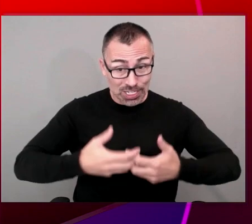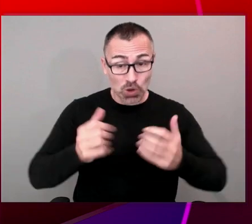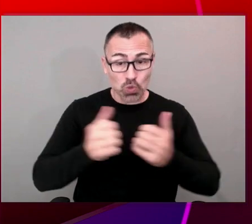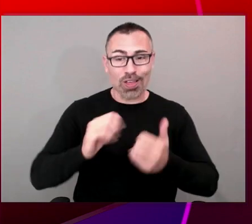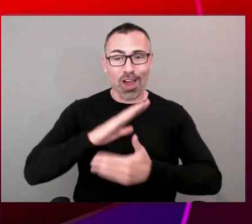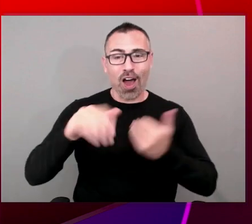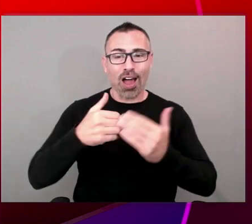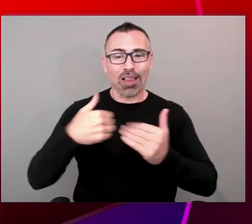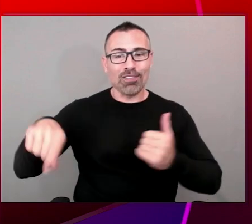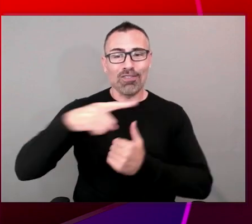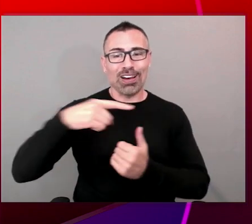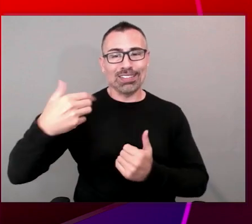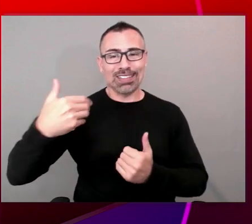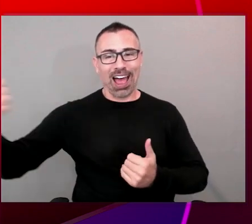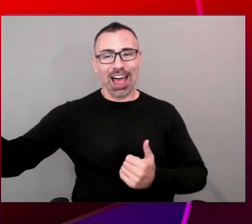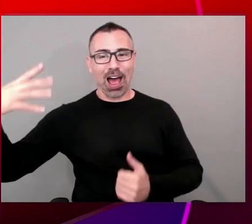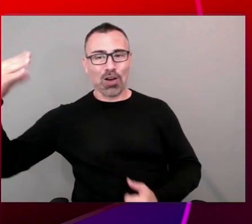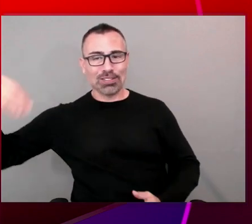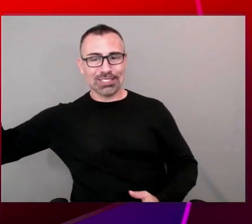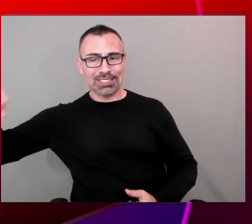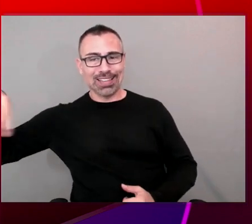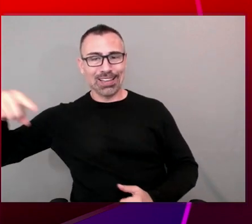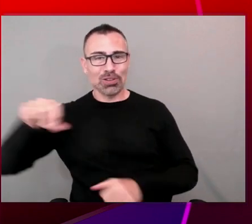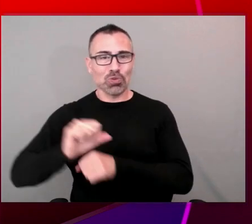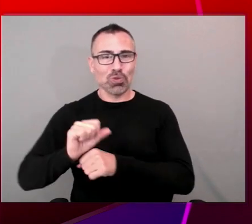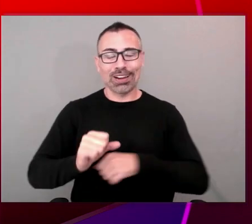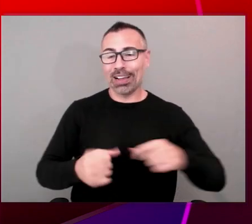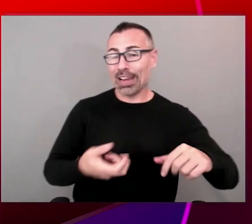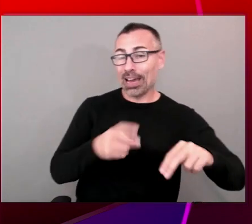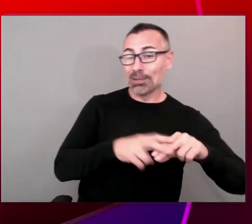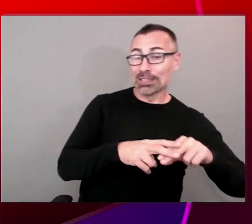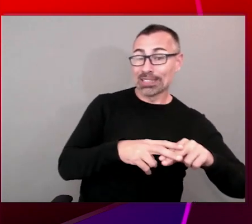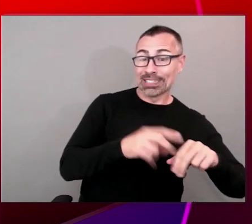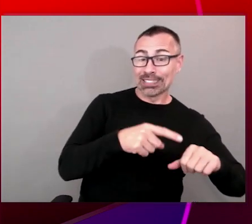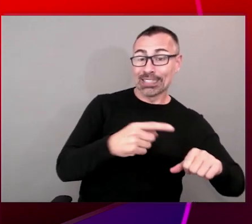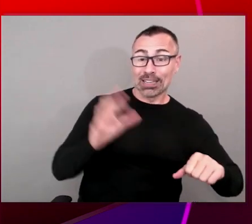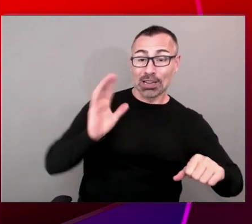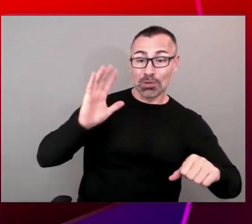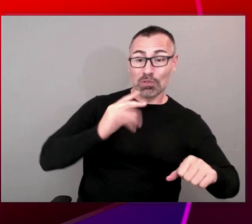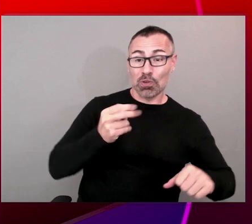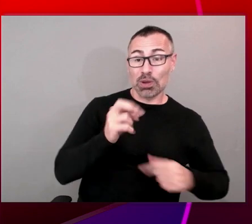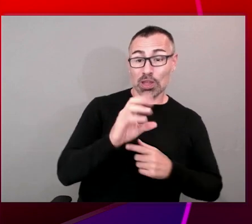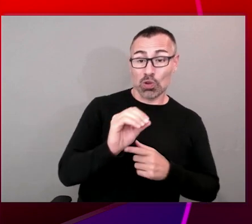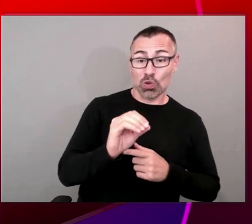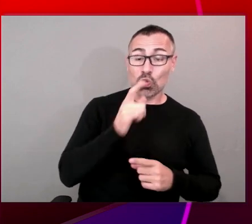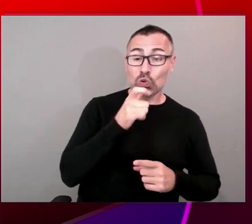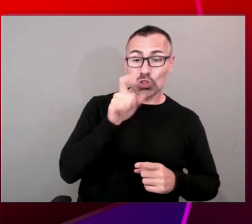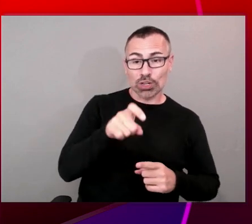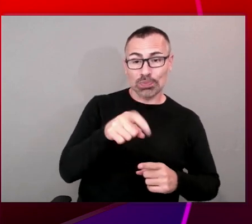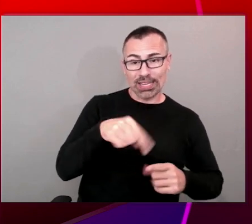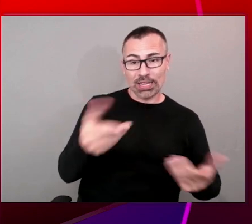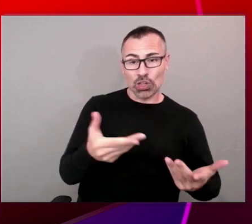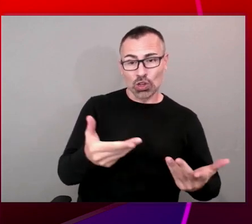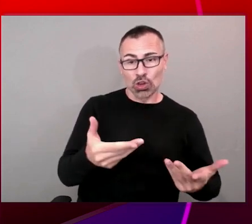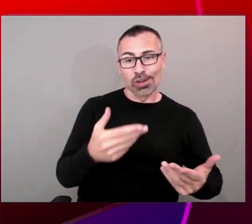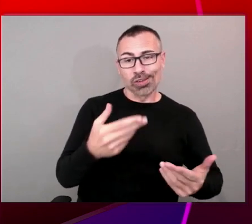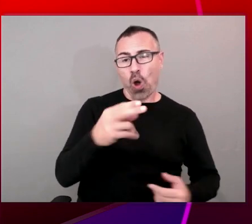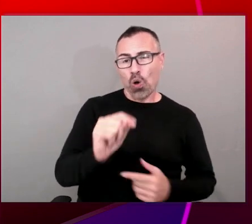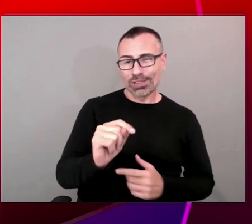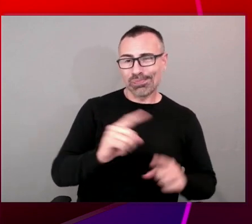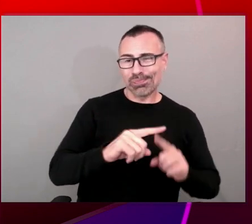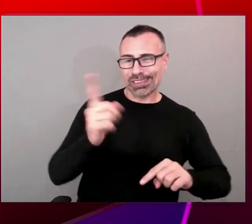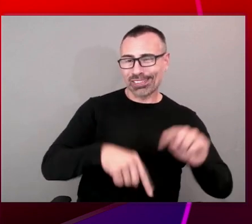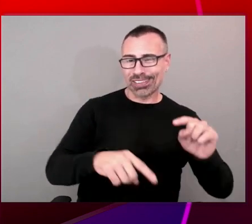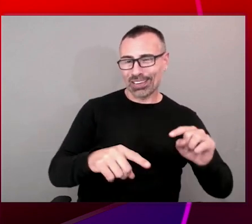outside. I'm sitting in the seat of a former hero who is supposed to be one of our hosts, Farrah Campbell. Yeah. Yes. Unfortunately, Couldn't make it, but thanks Jump AM in. for